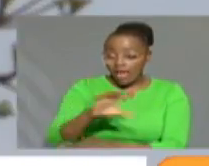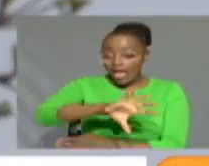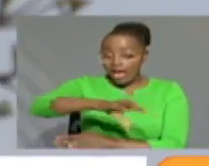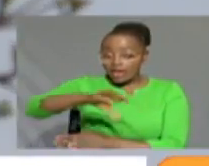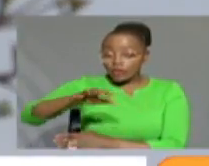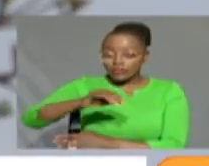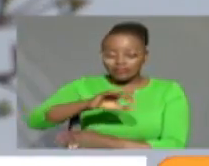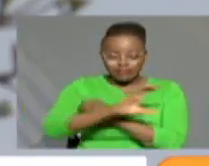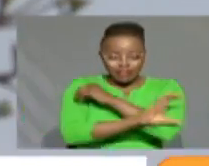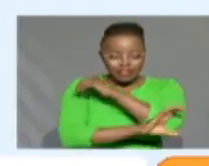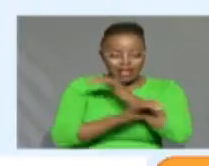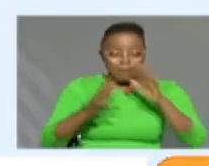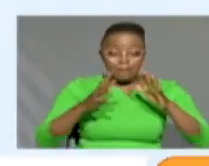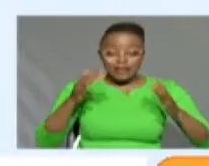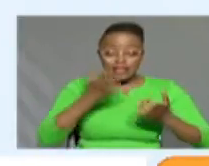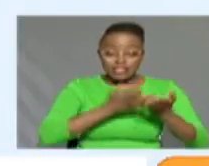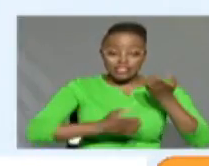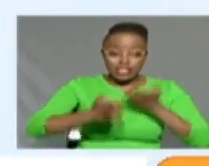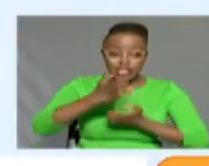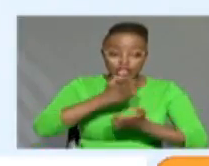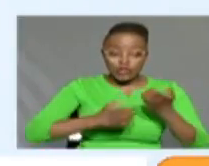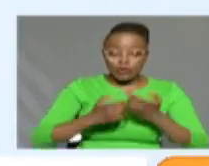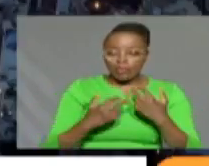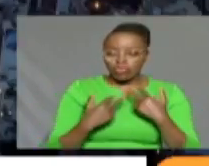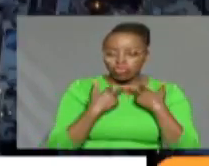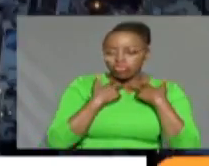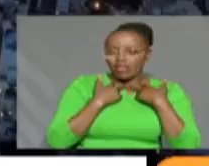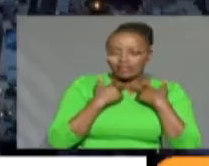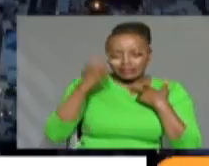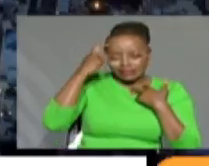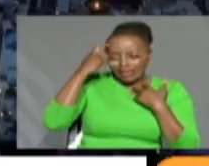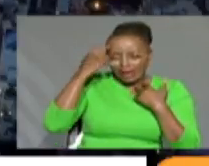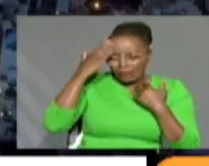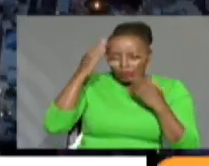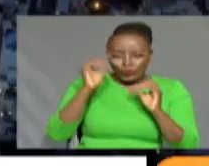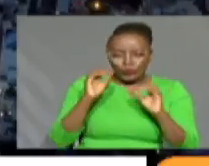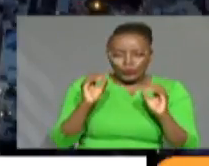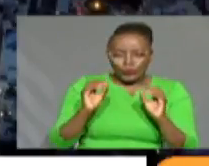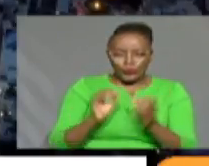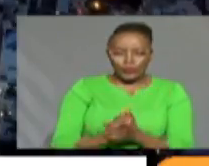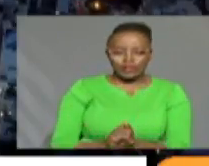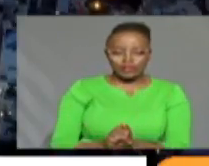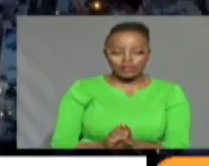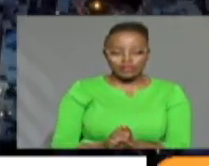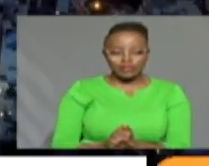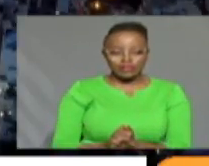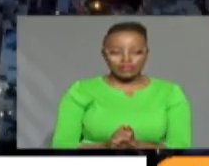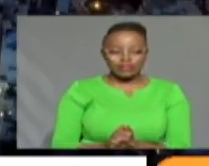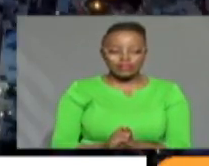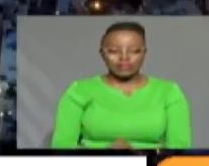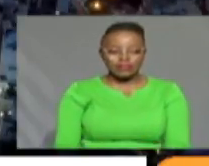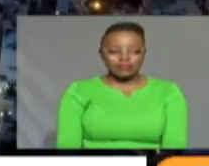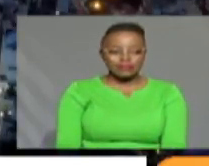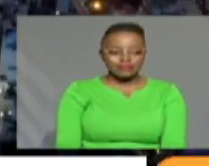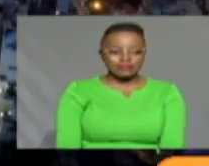the country's biggest economy, stares at uncertain times. Sam Ogina, Citizen TV, Nairobi.